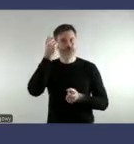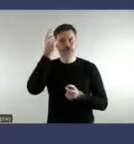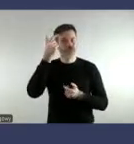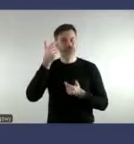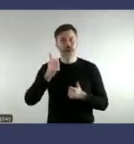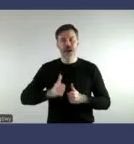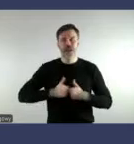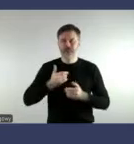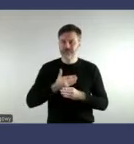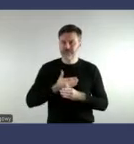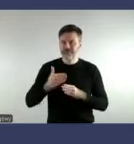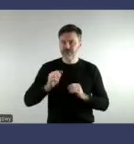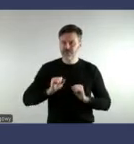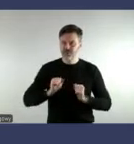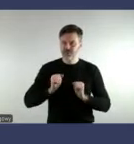inspiration